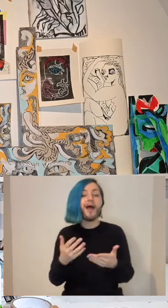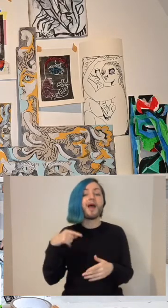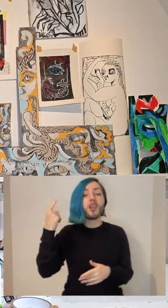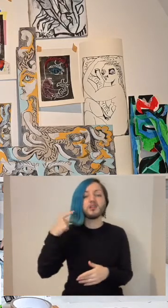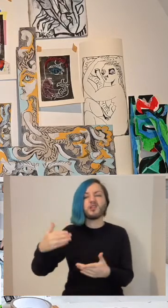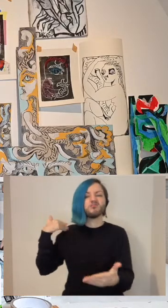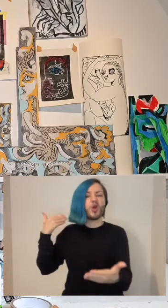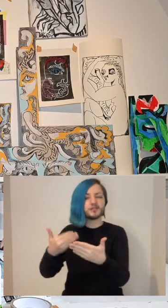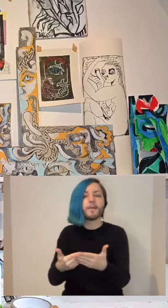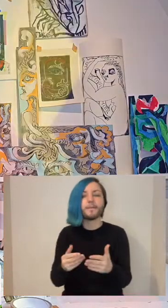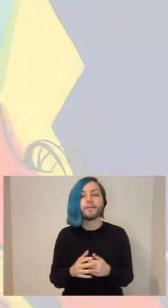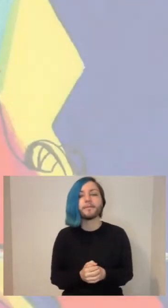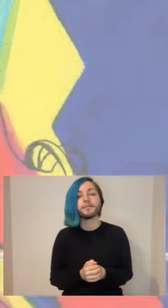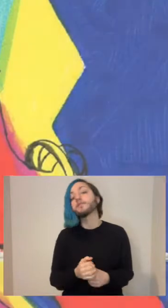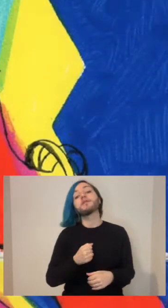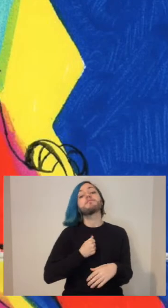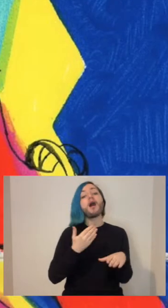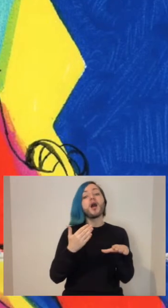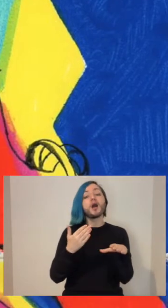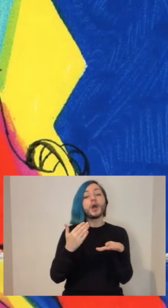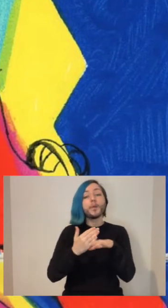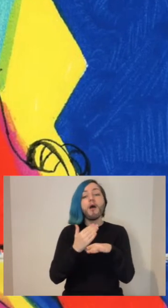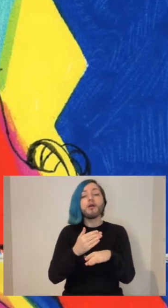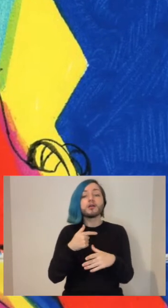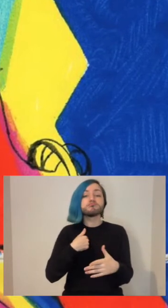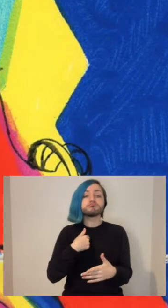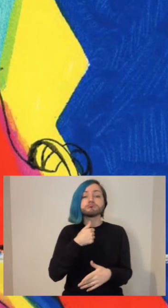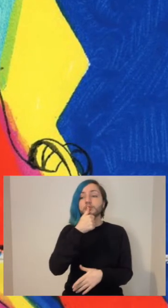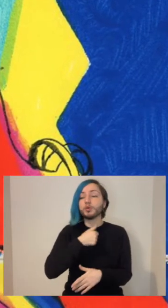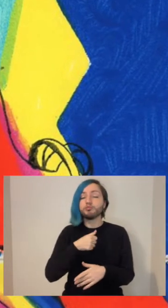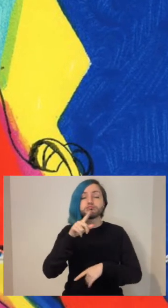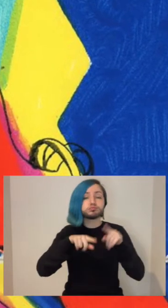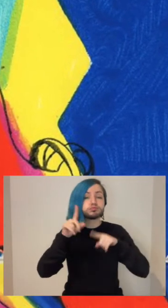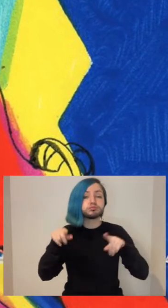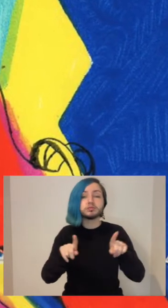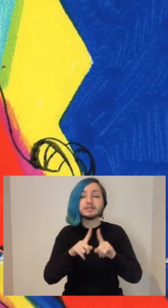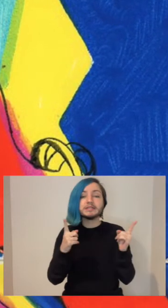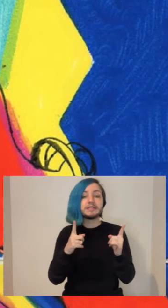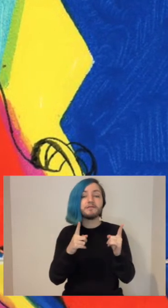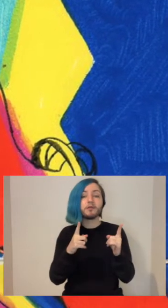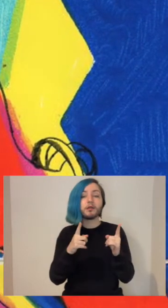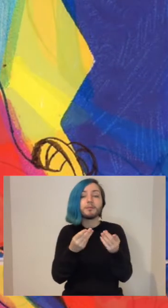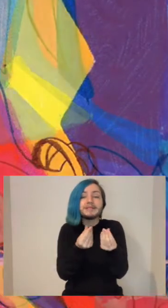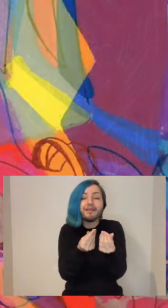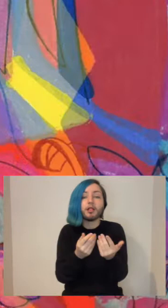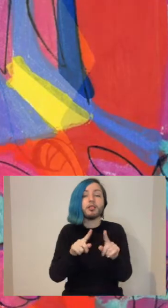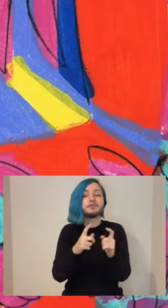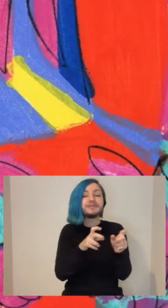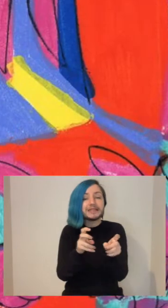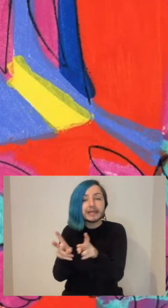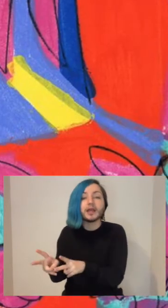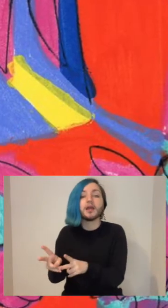London since many years now. In my practice, I use a lot of different media and